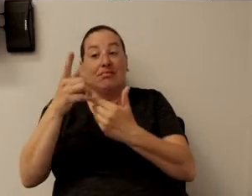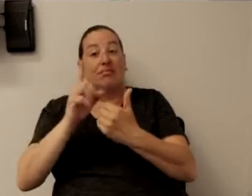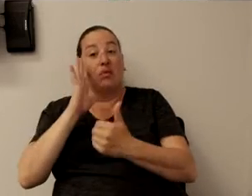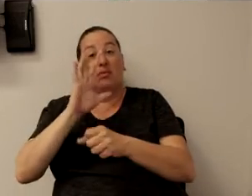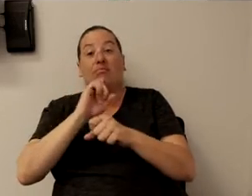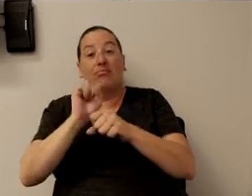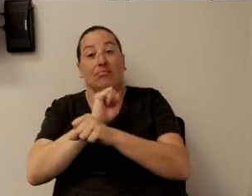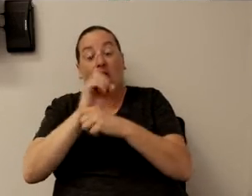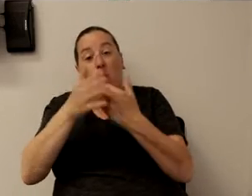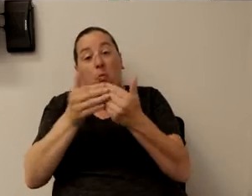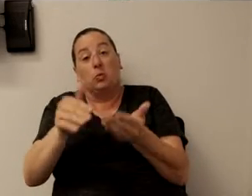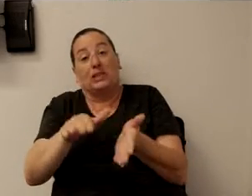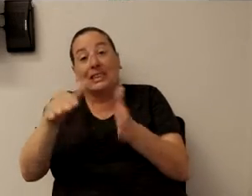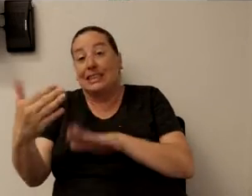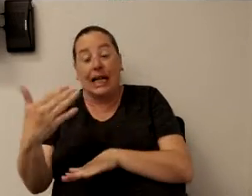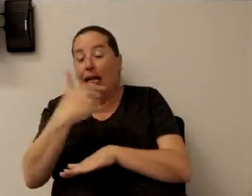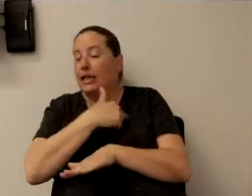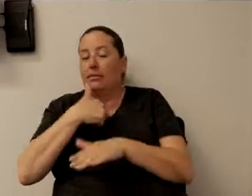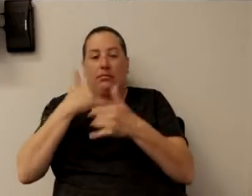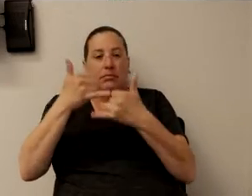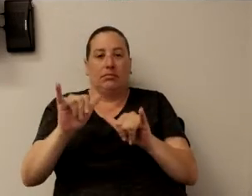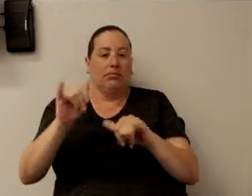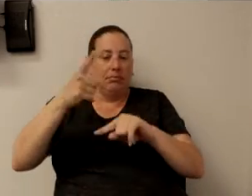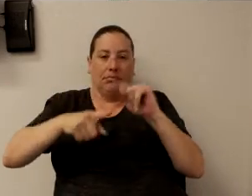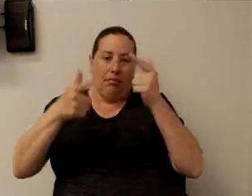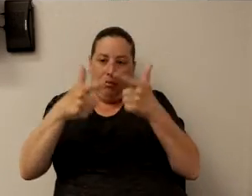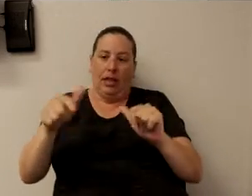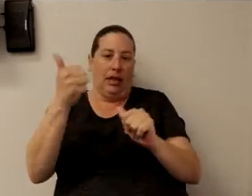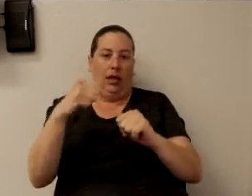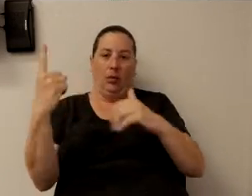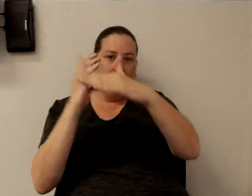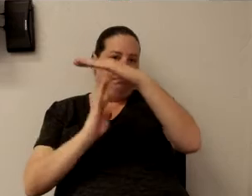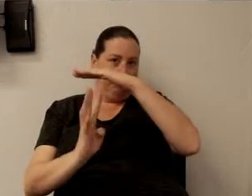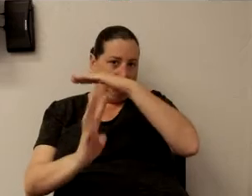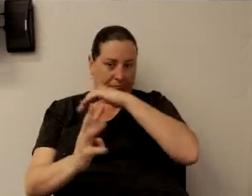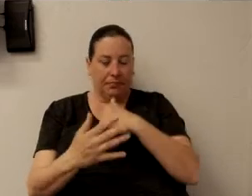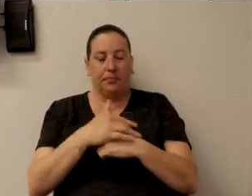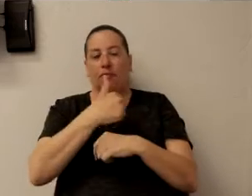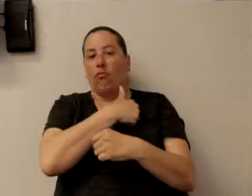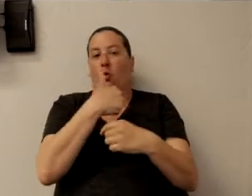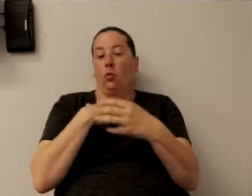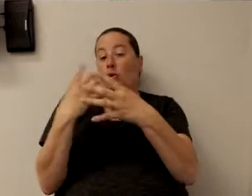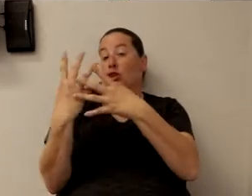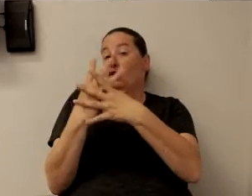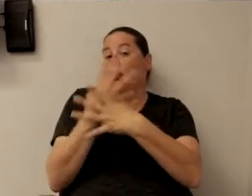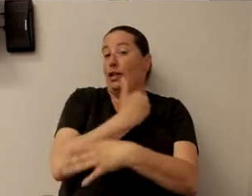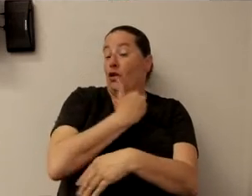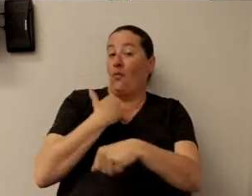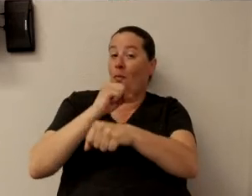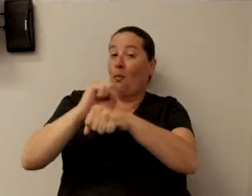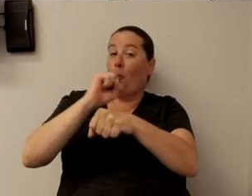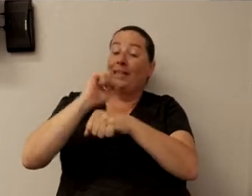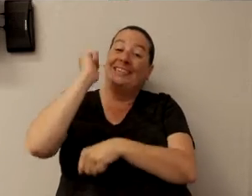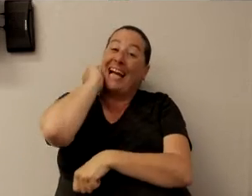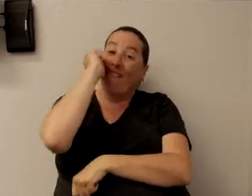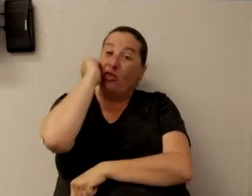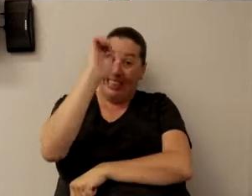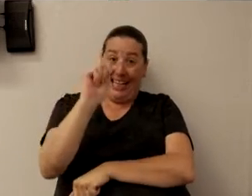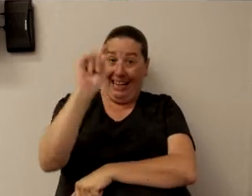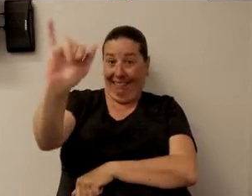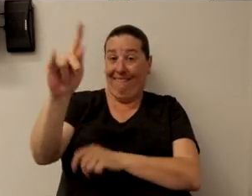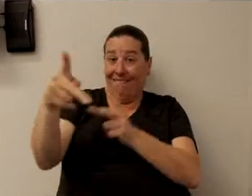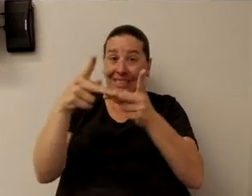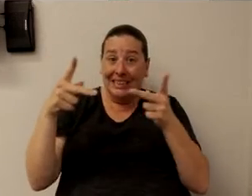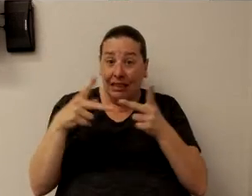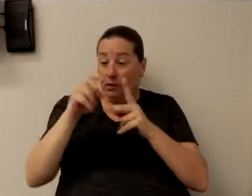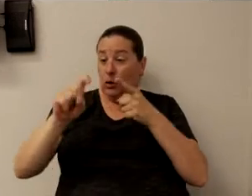there. We also we screen our employees every single day at that facility. So